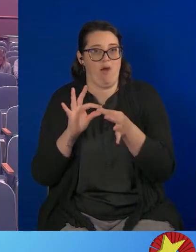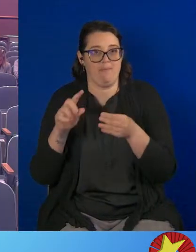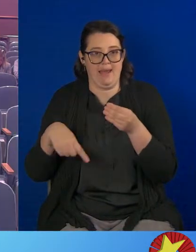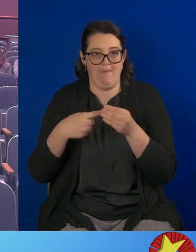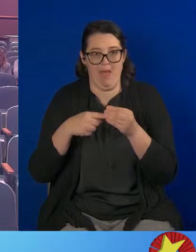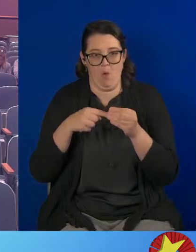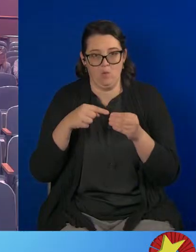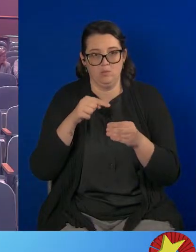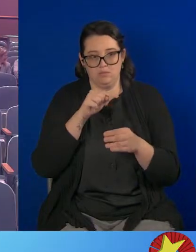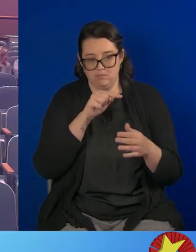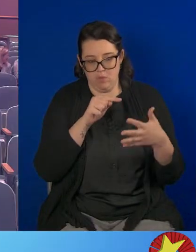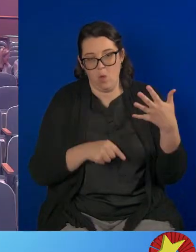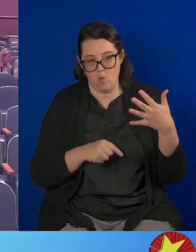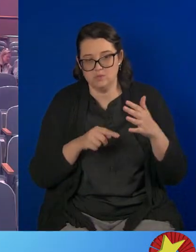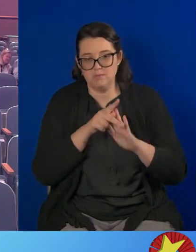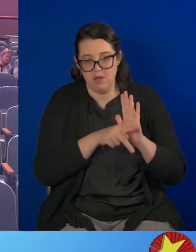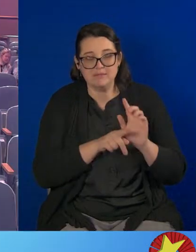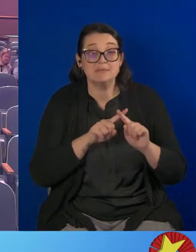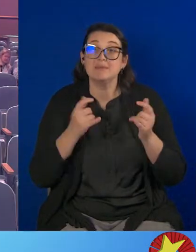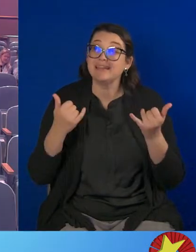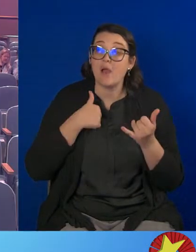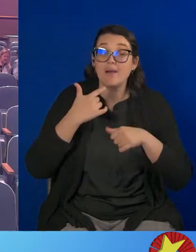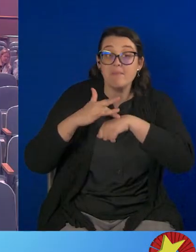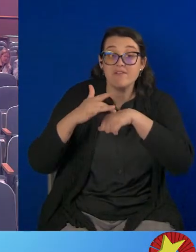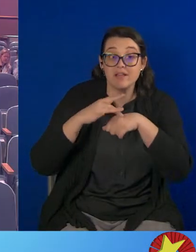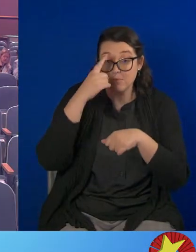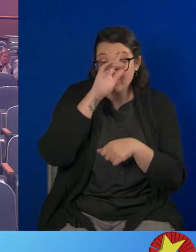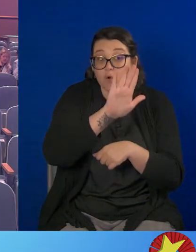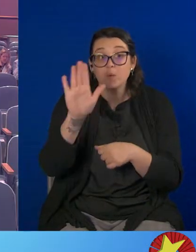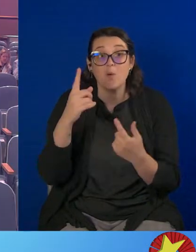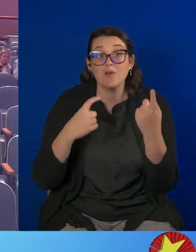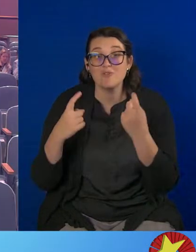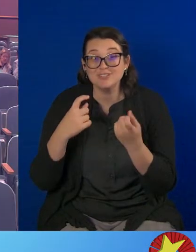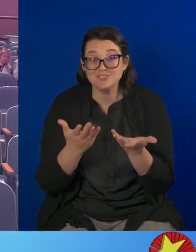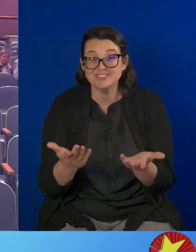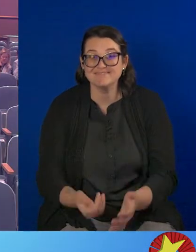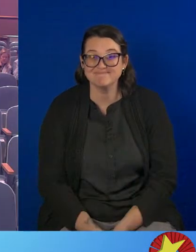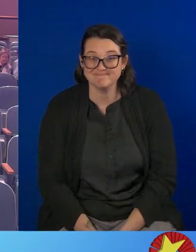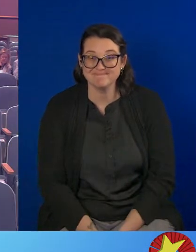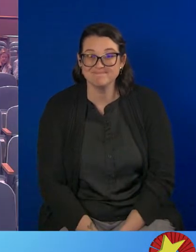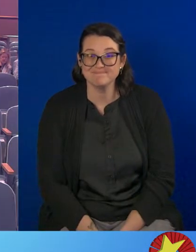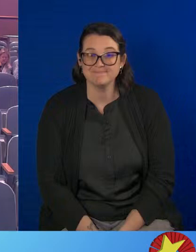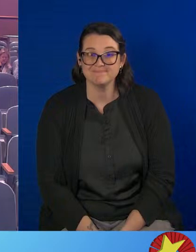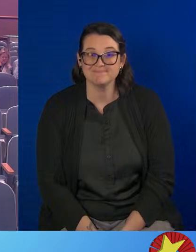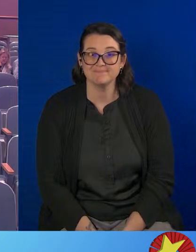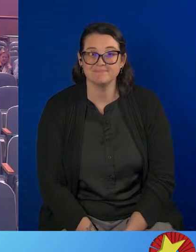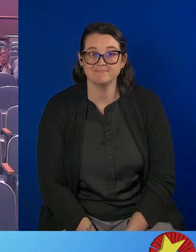at this time I'd like to make myself available for any questions that the board may have.